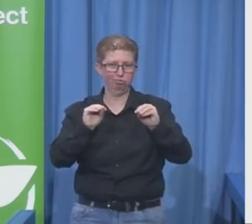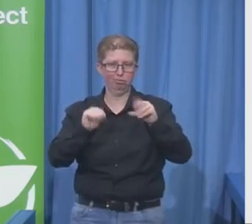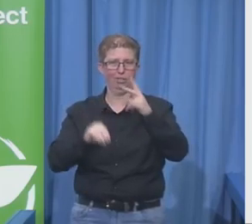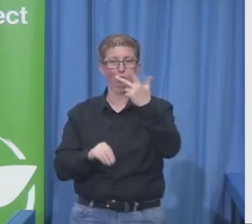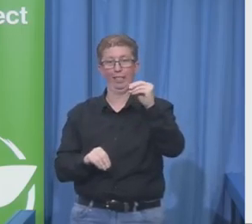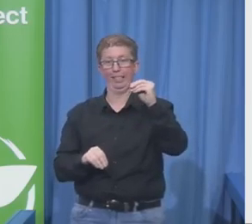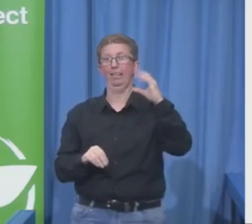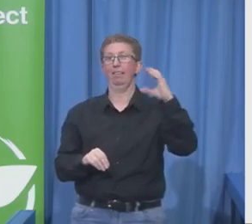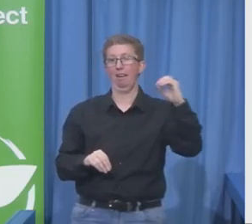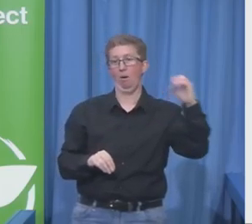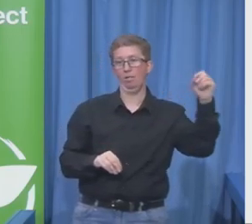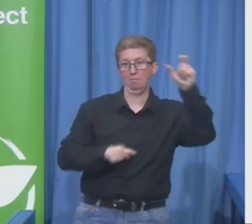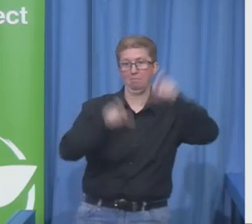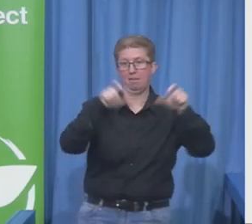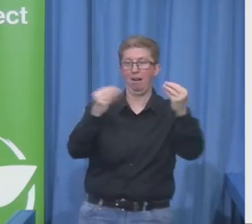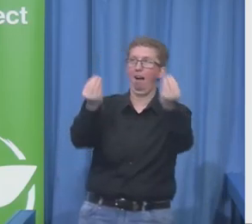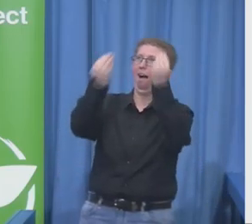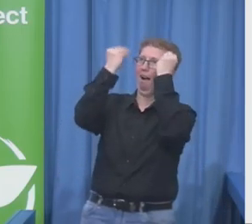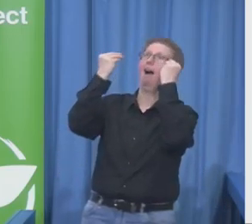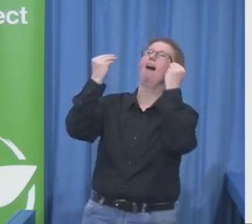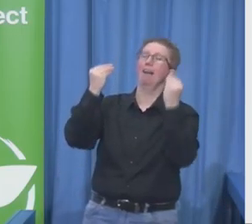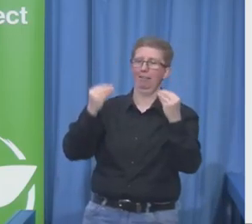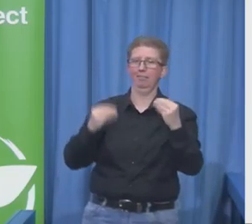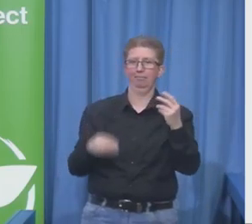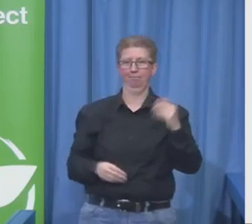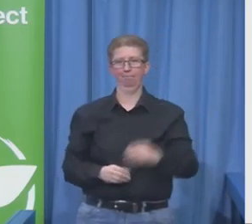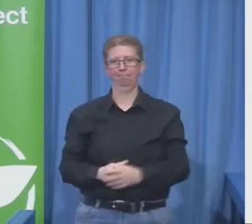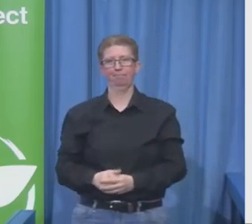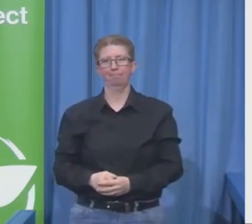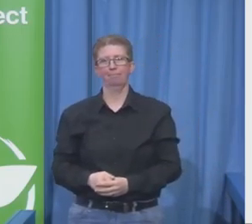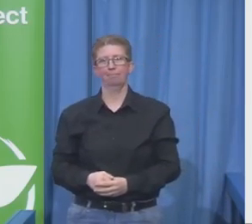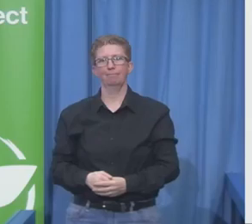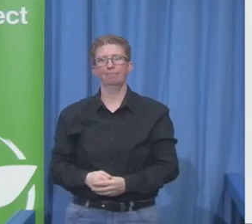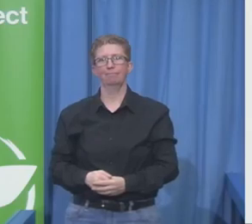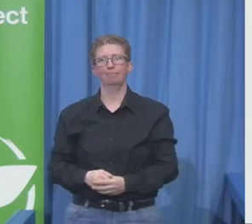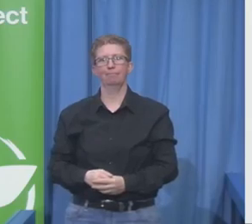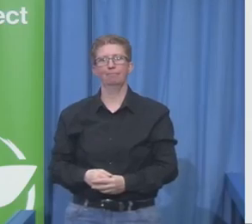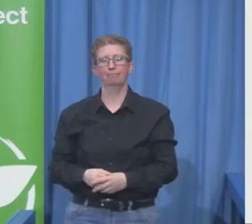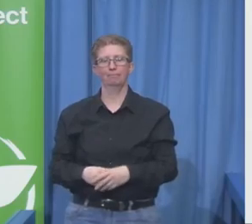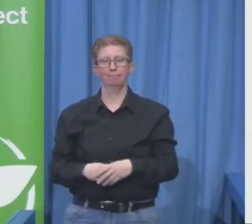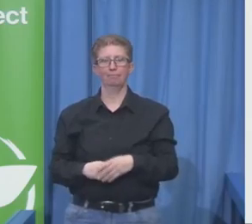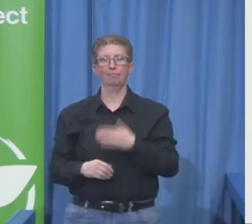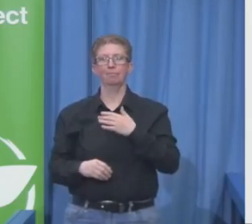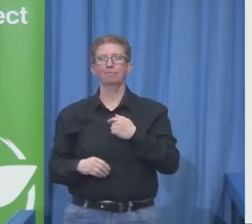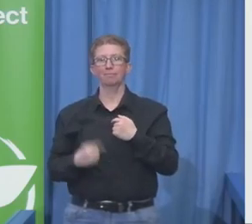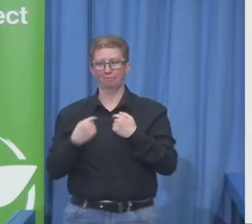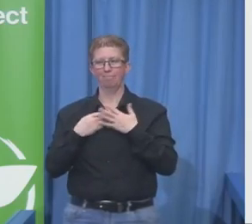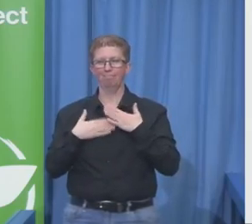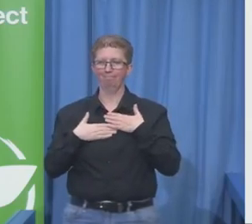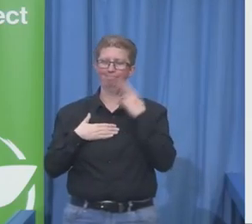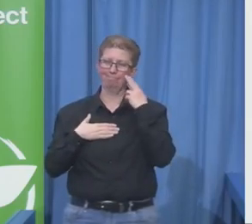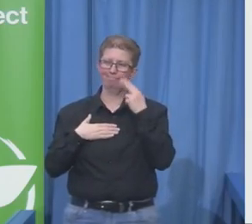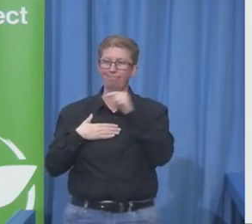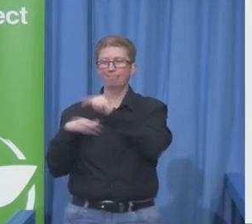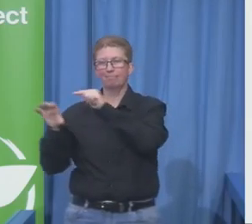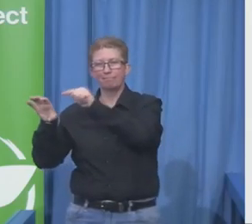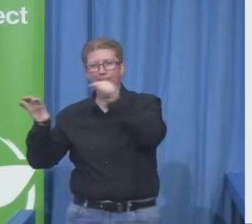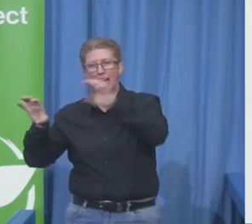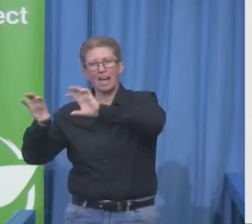work in the space in the country, and increase our footprint in the area of diversity